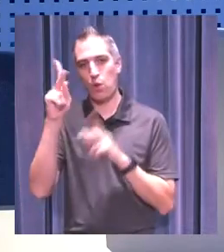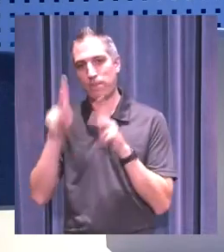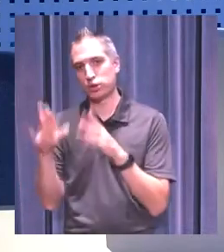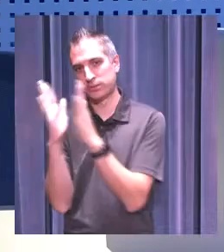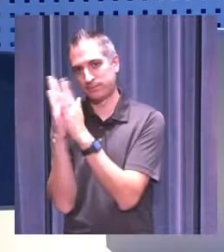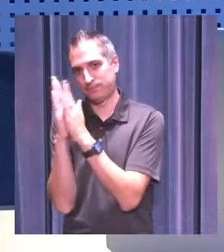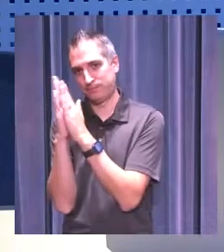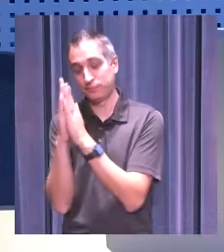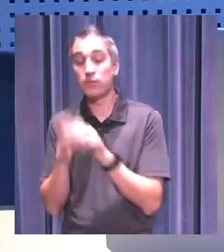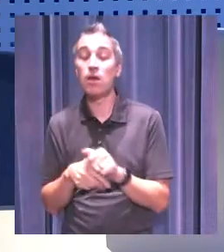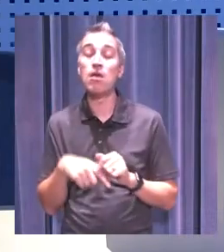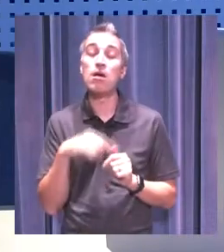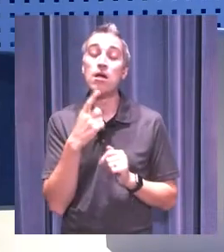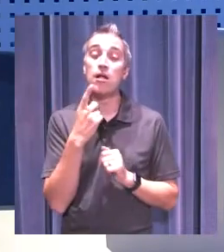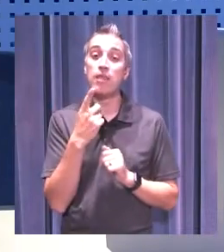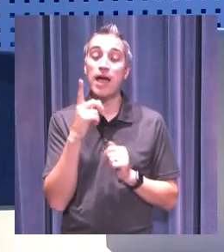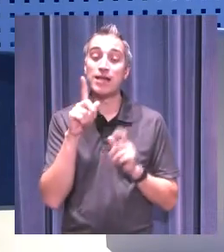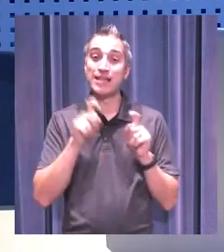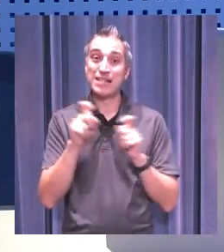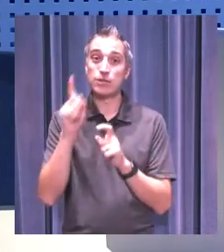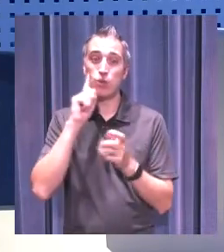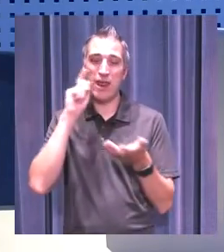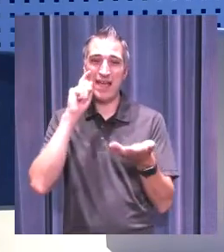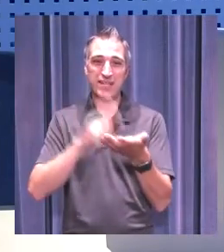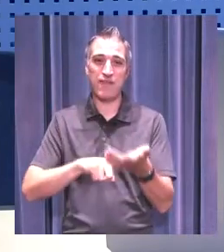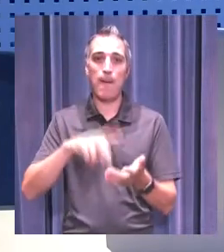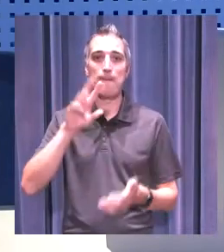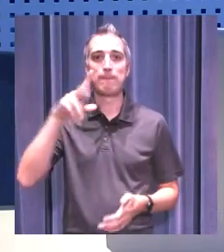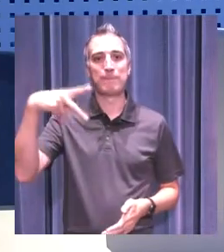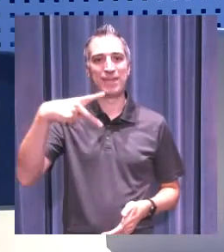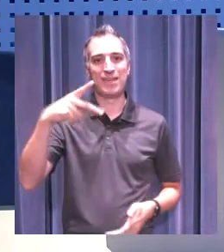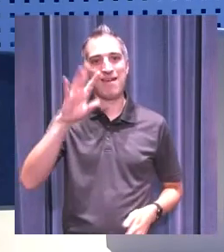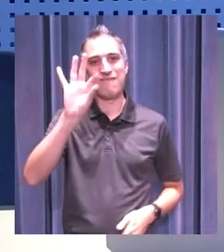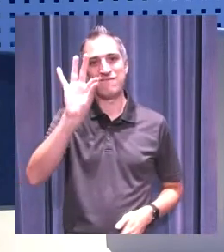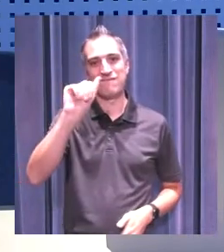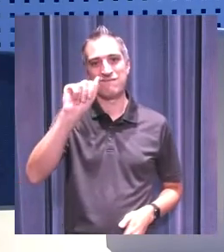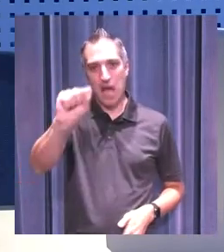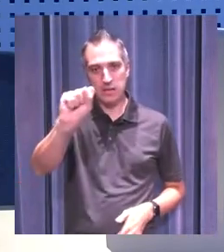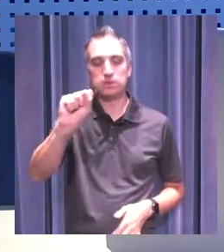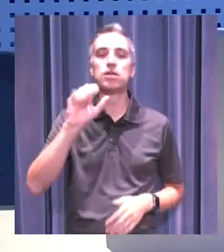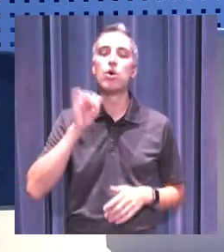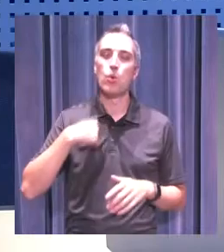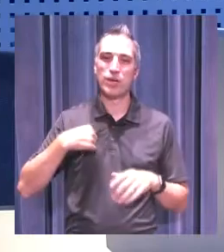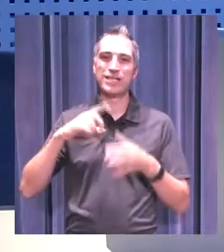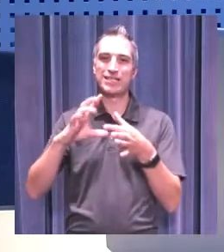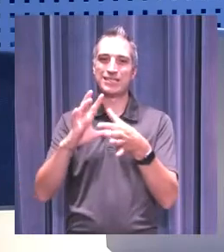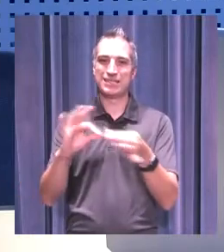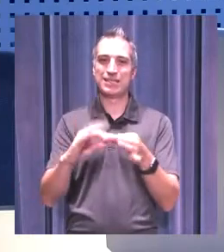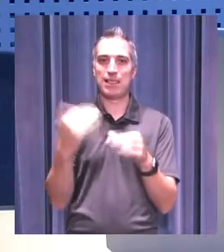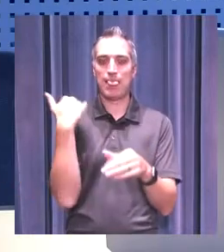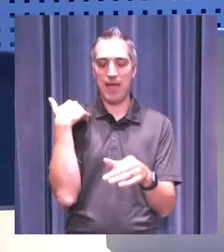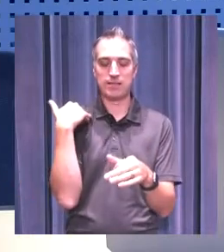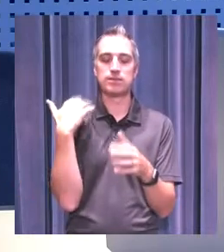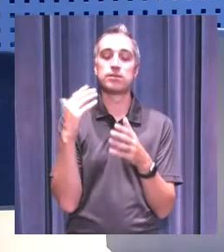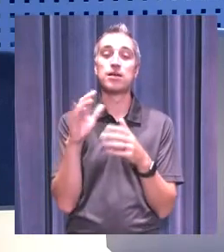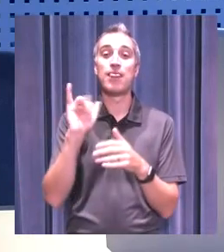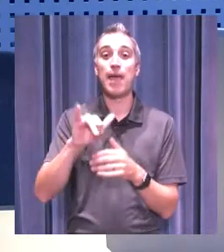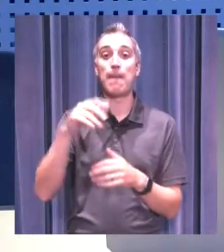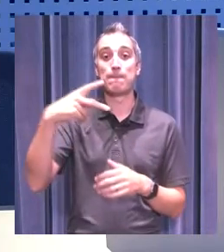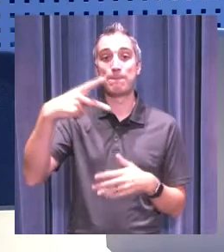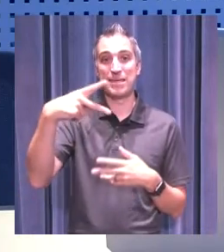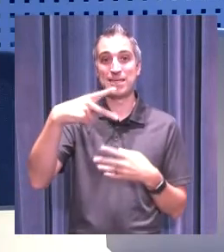site would include the identification of PFAS, which we discussed at the last meeting. PFAS, the